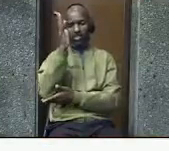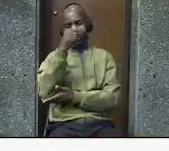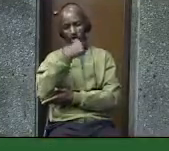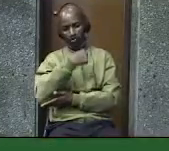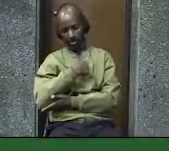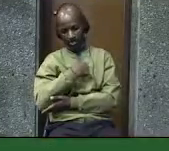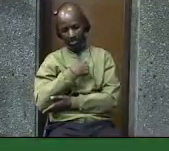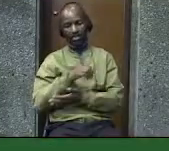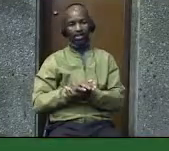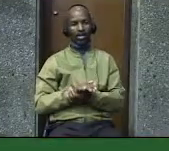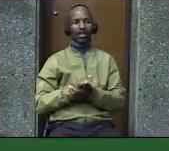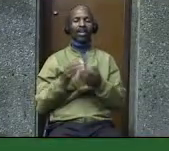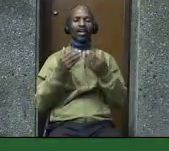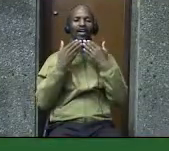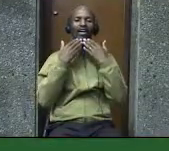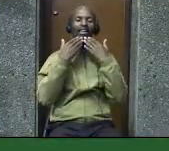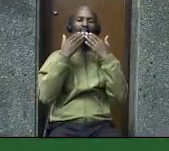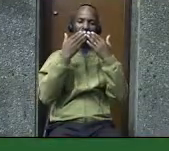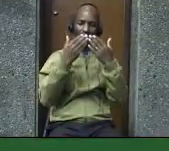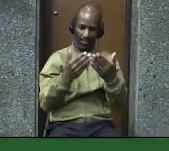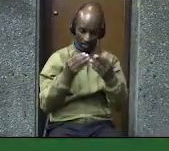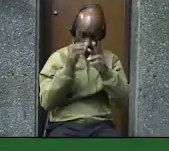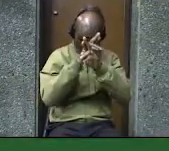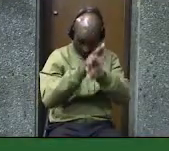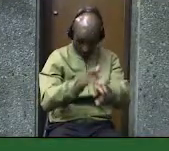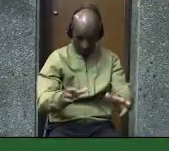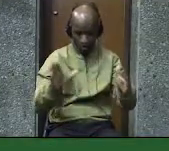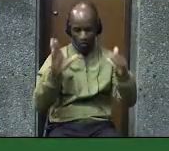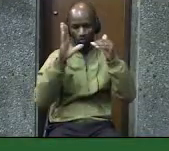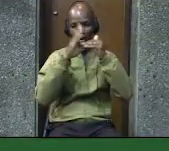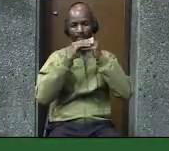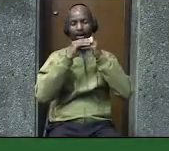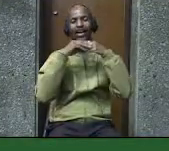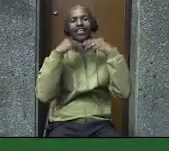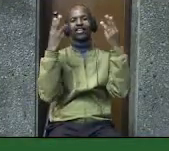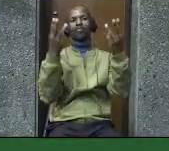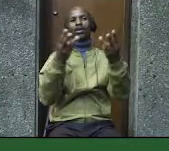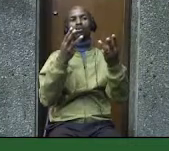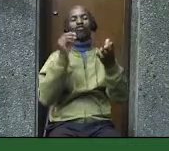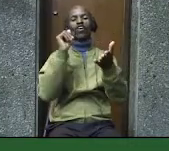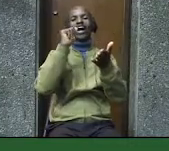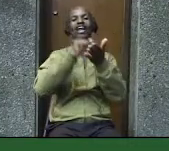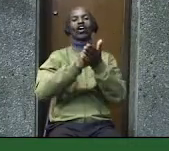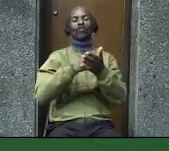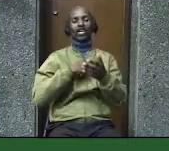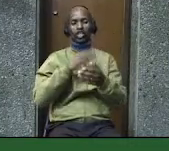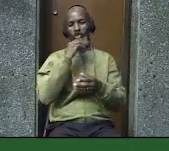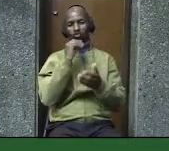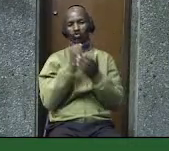presentation. Thank you, honorable members and stakeholders, for lending me your ear. Thank you.